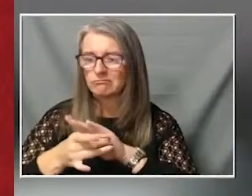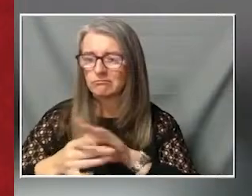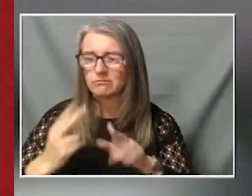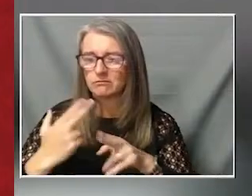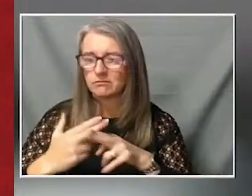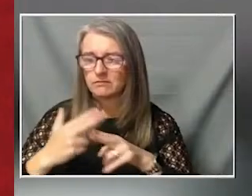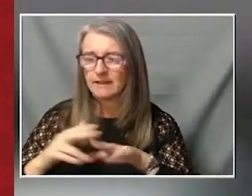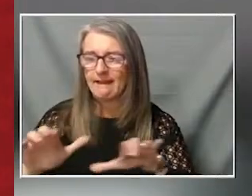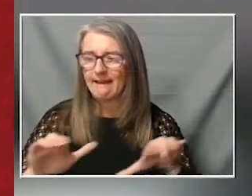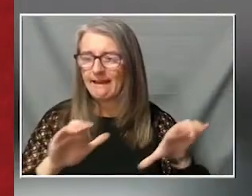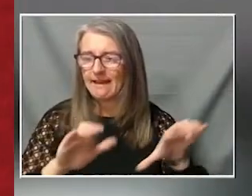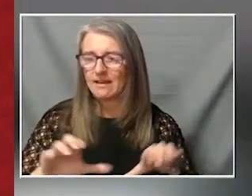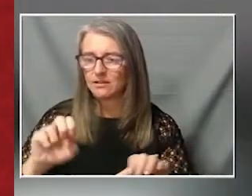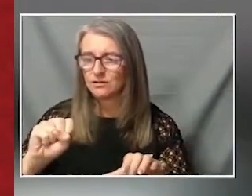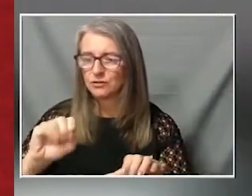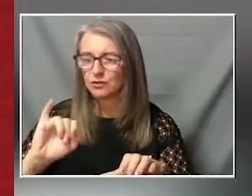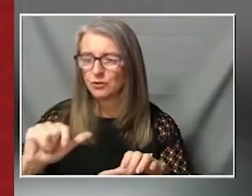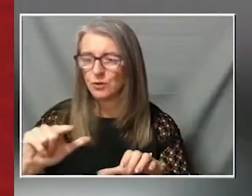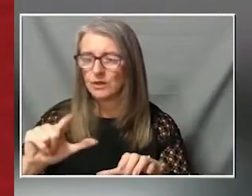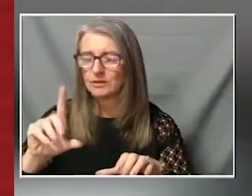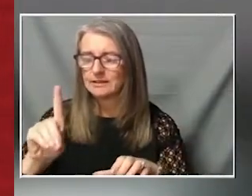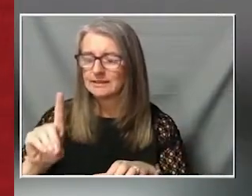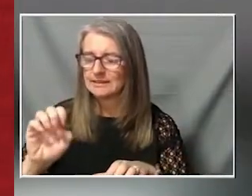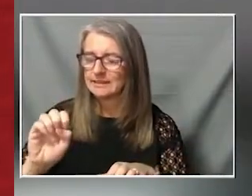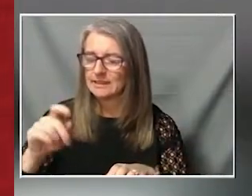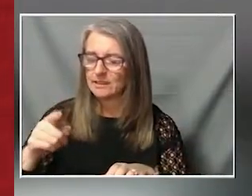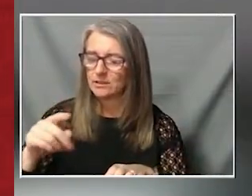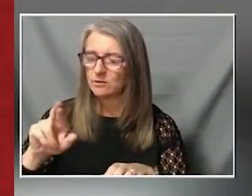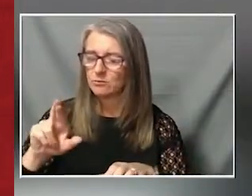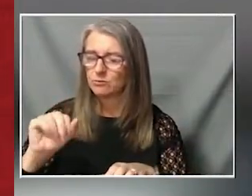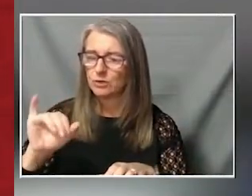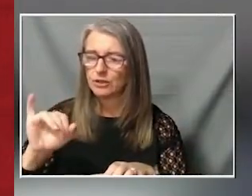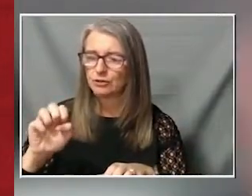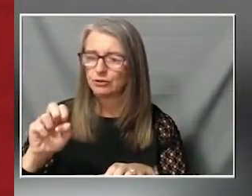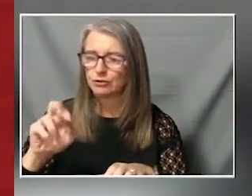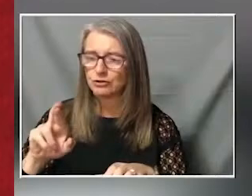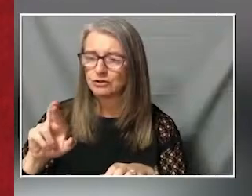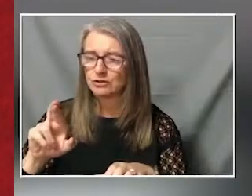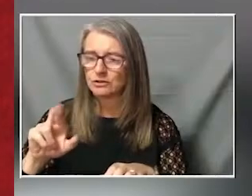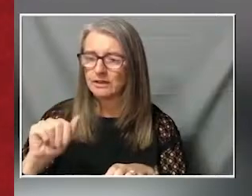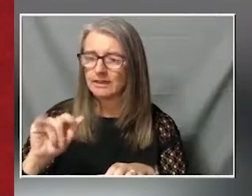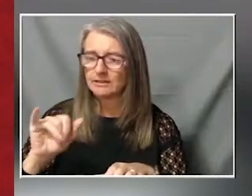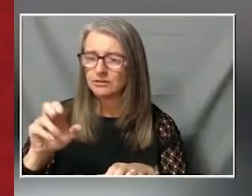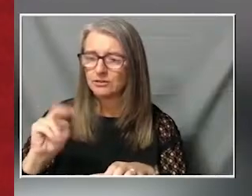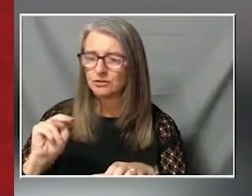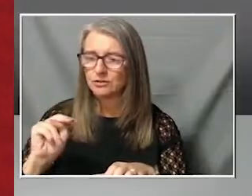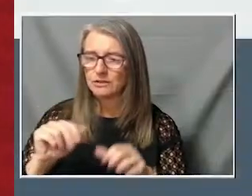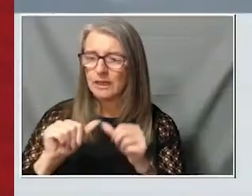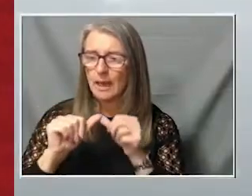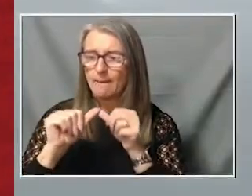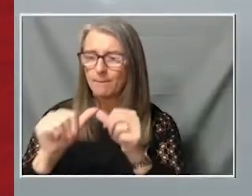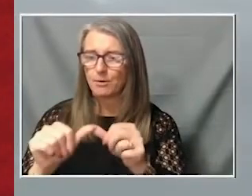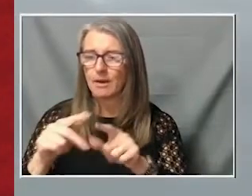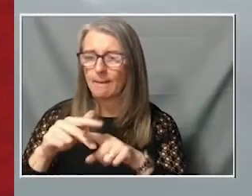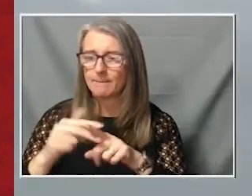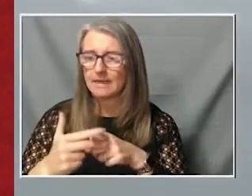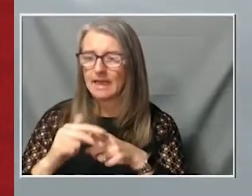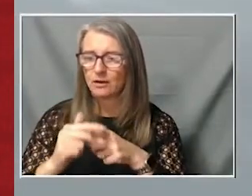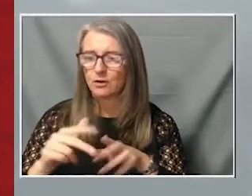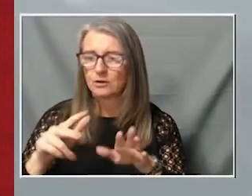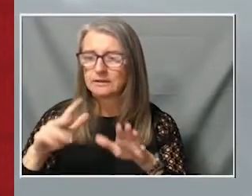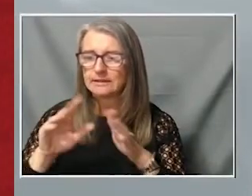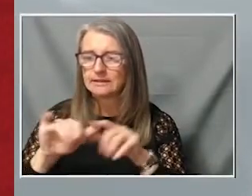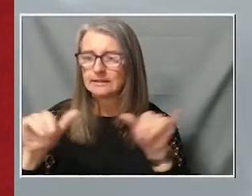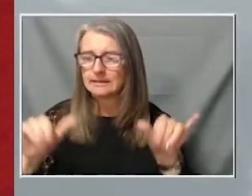called active soil depressurization. This requires the installation of a permanent mechanical system that